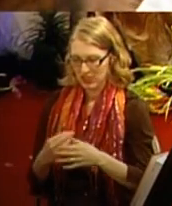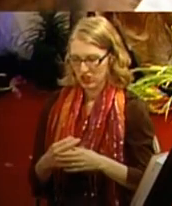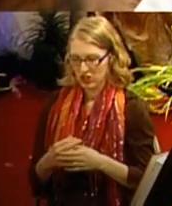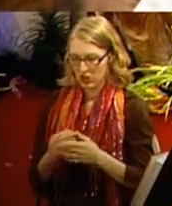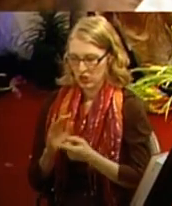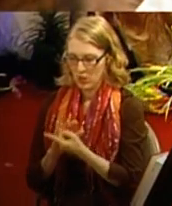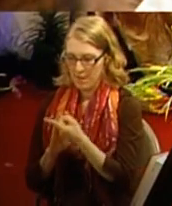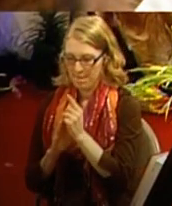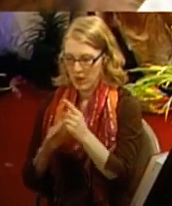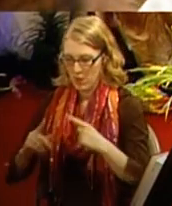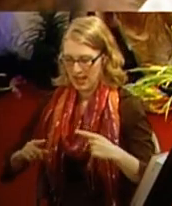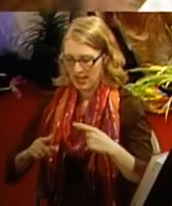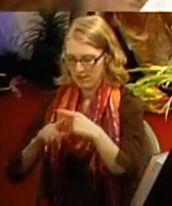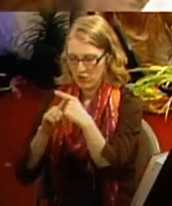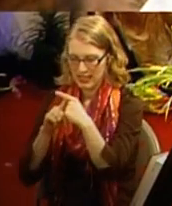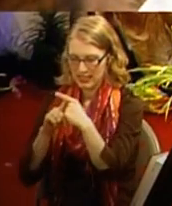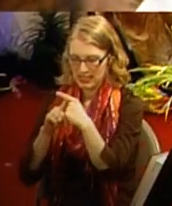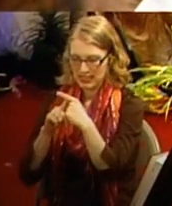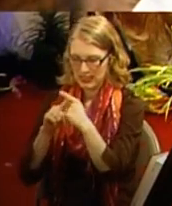a moment of crisis.